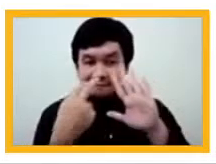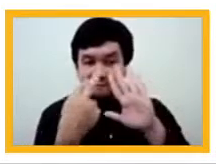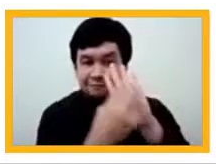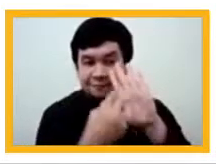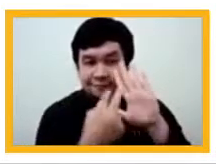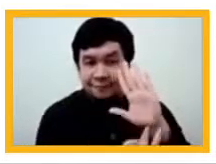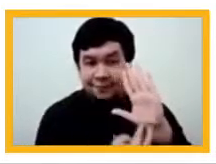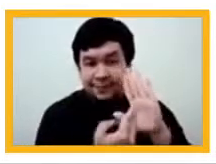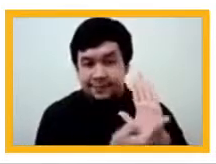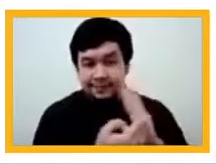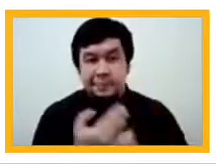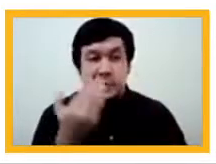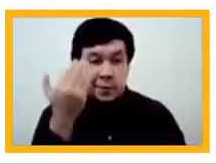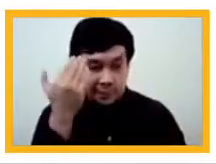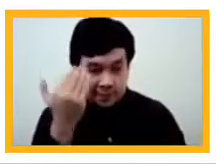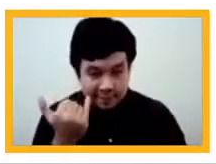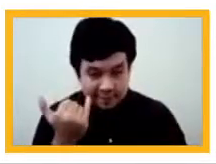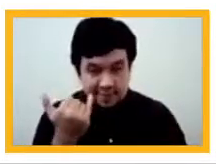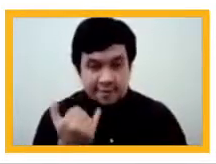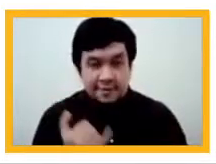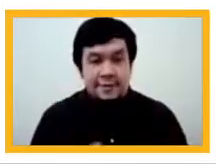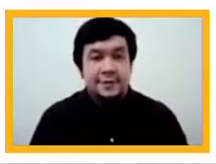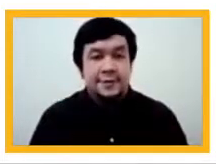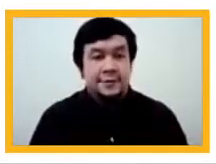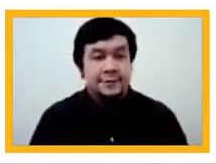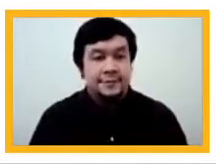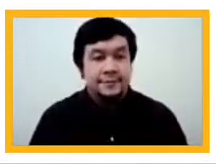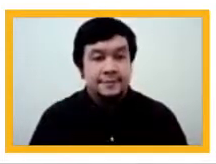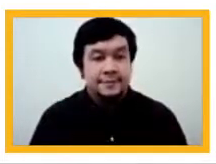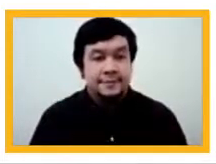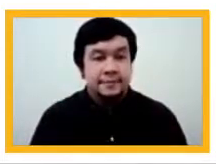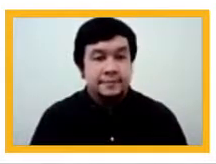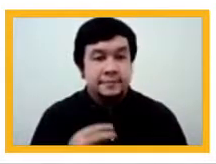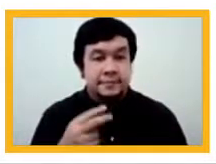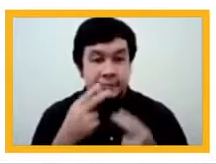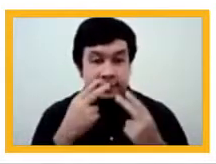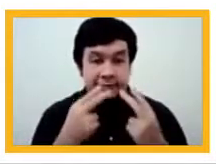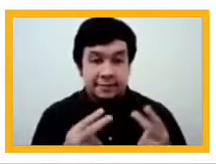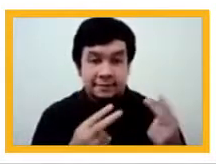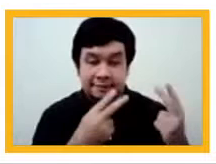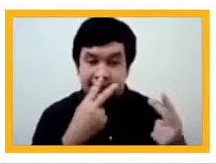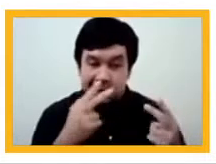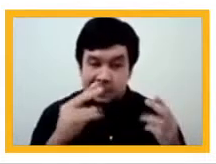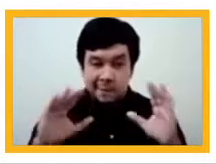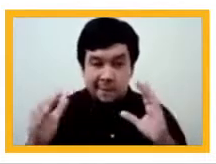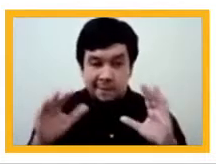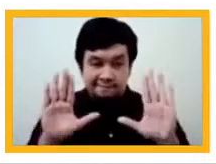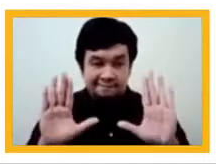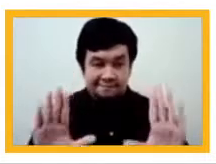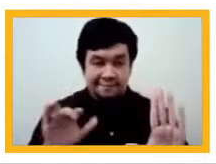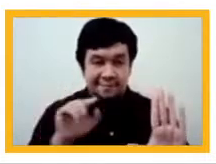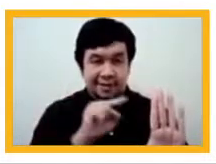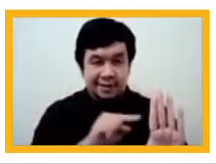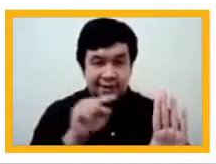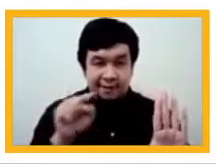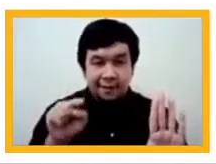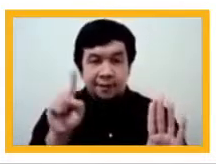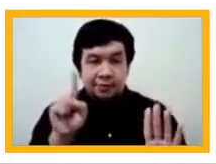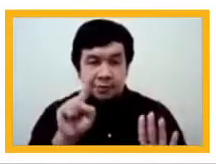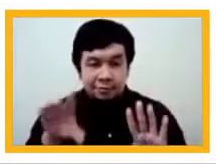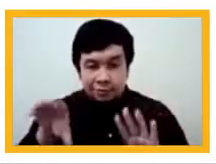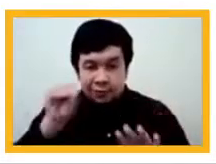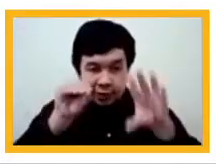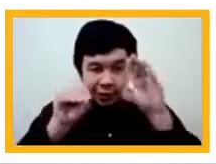or currently, individuals who receive higher education or enterprises,